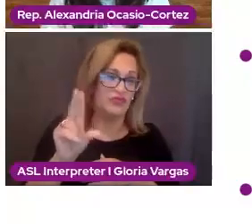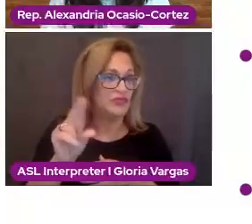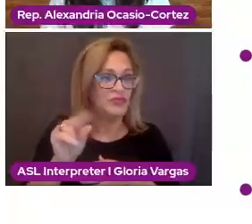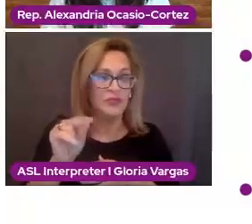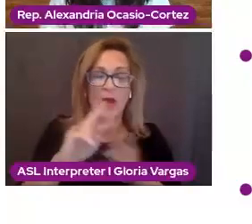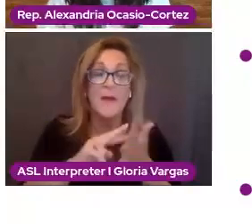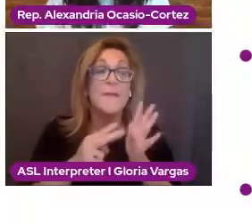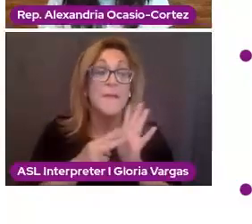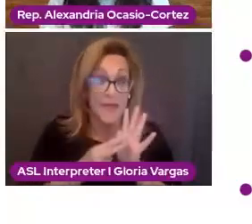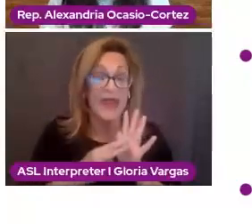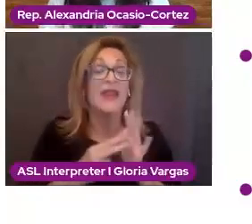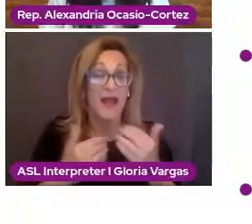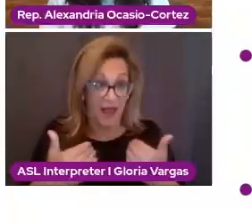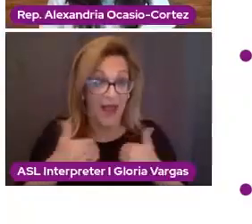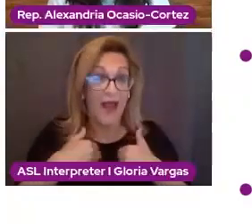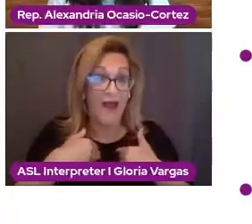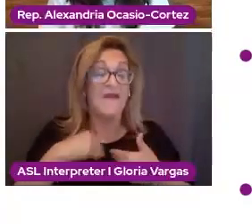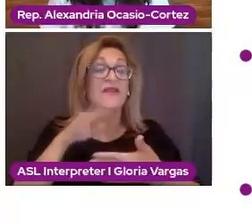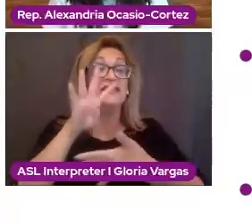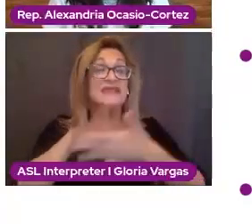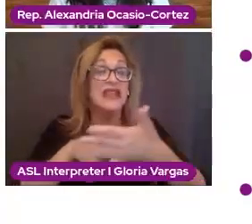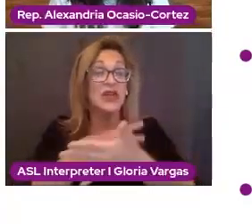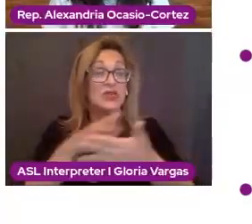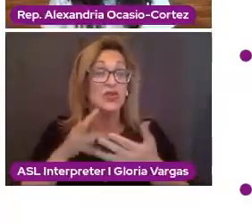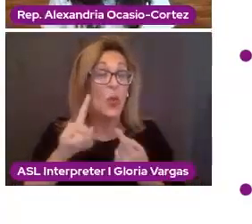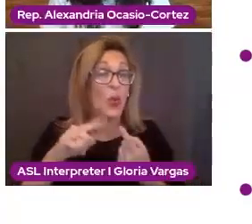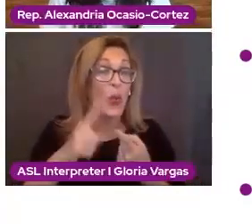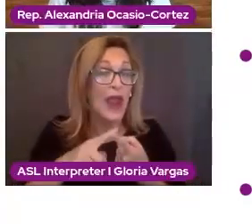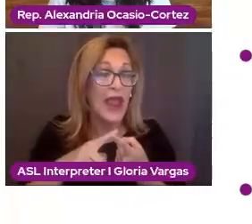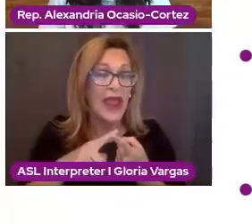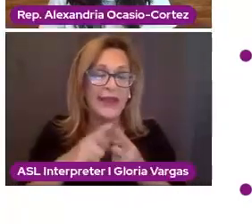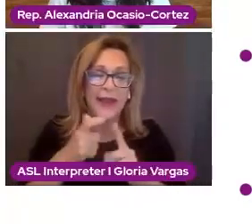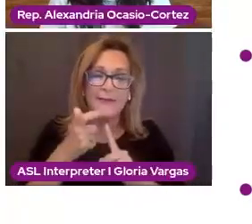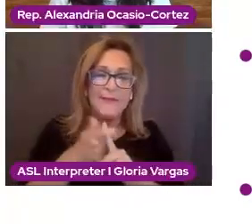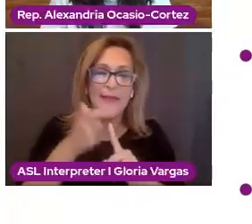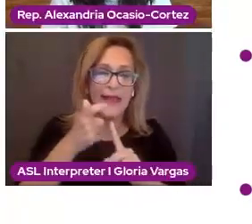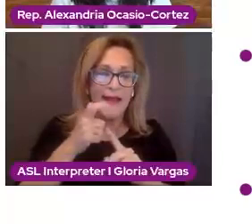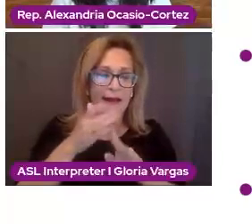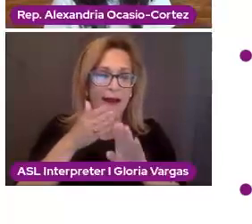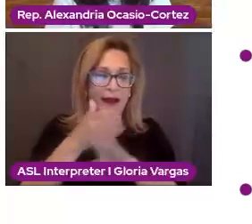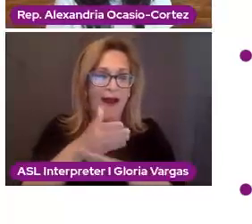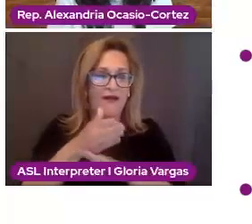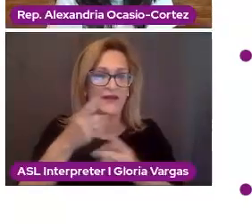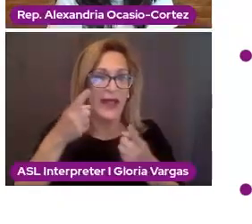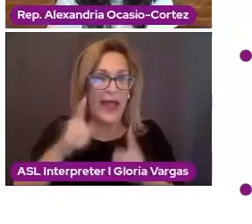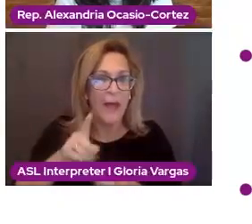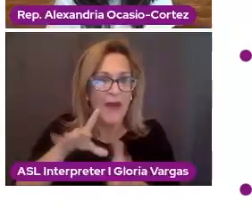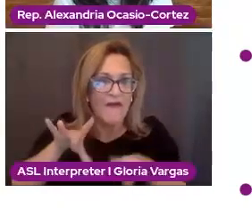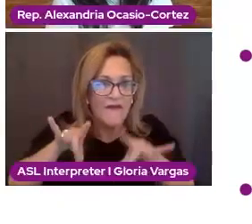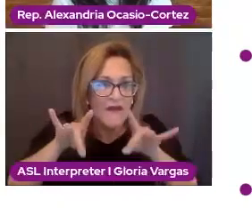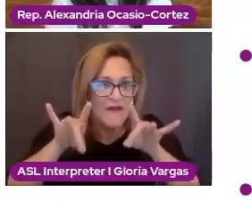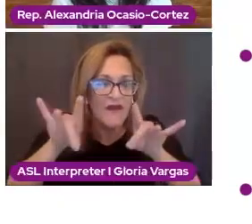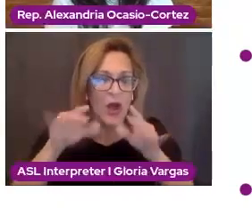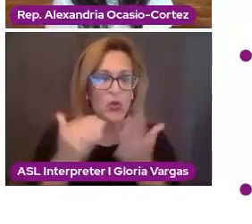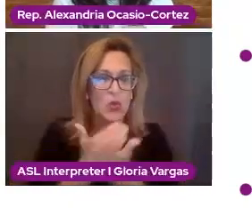of scheduled immediately due to rapidly developing information. So